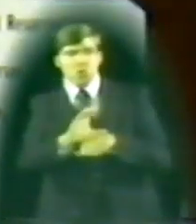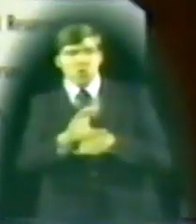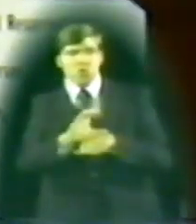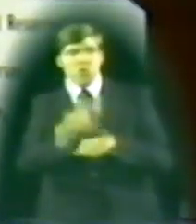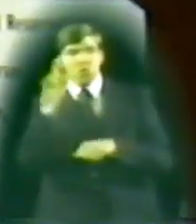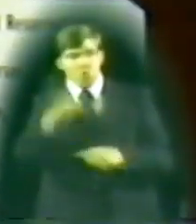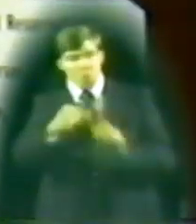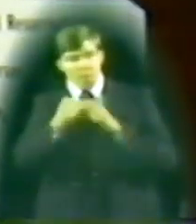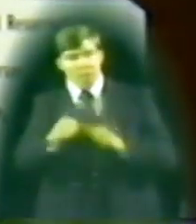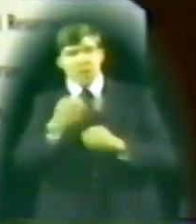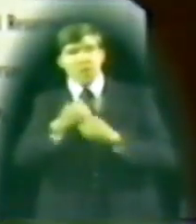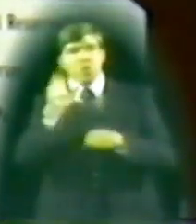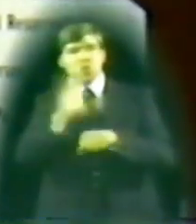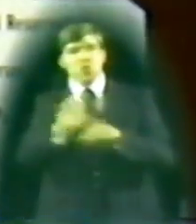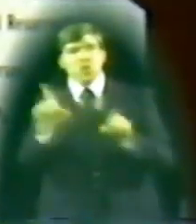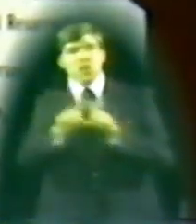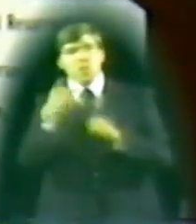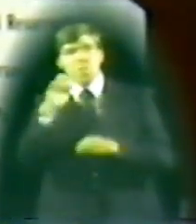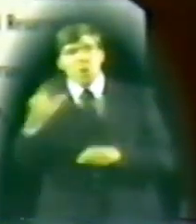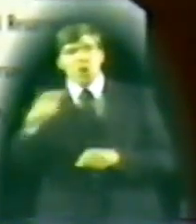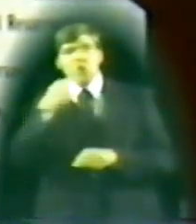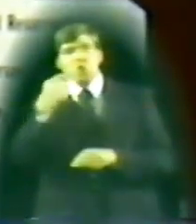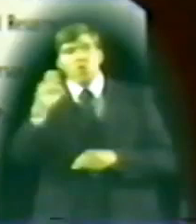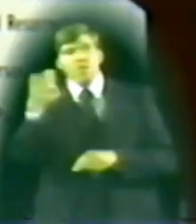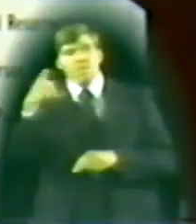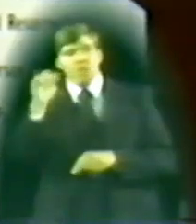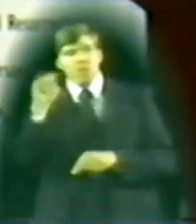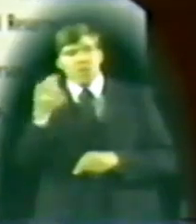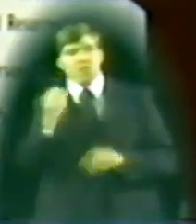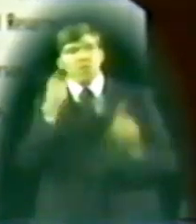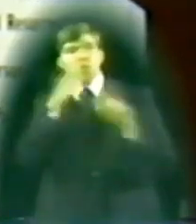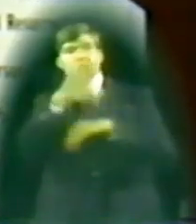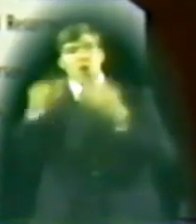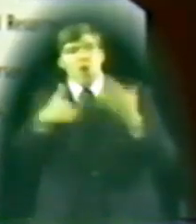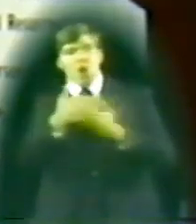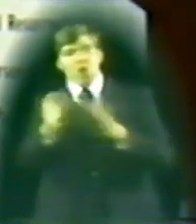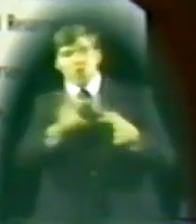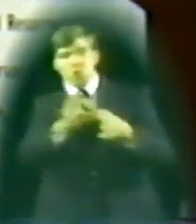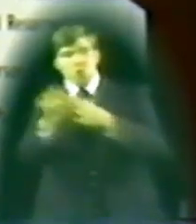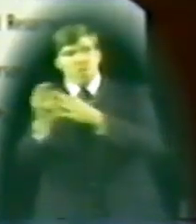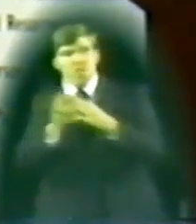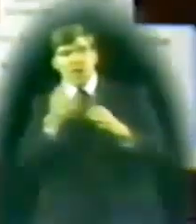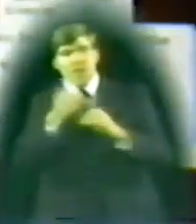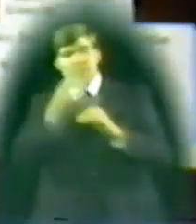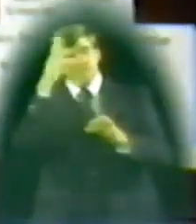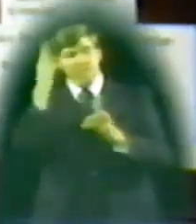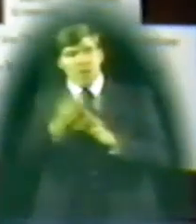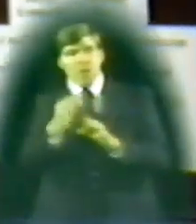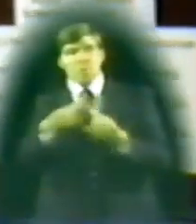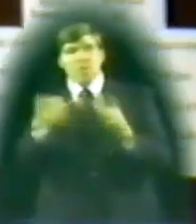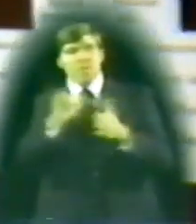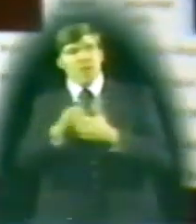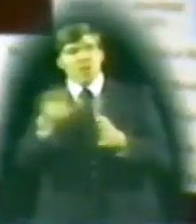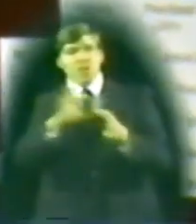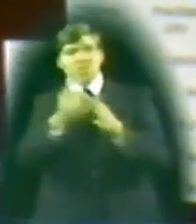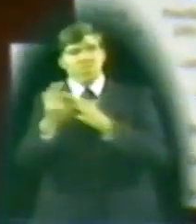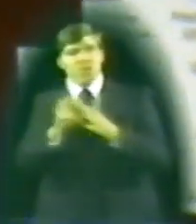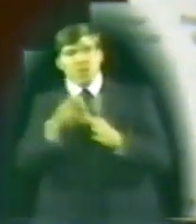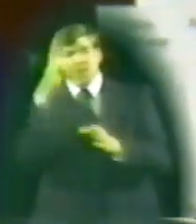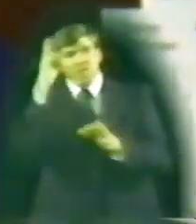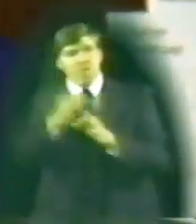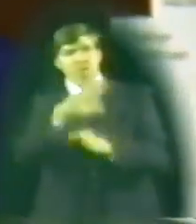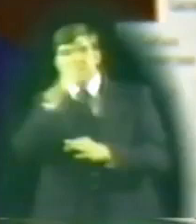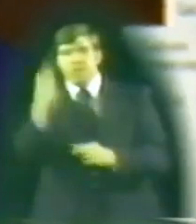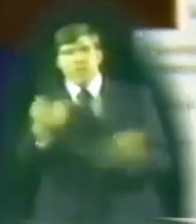They should remain in the church, as Paul told the Ephesians, until we all come to a unity of the faith. But that unity of the faith never